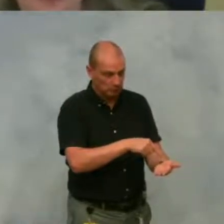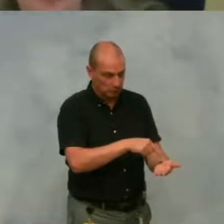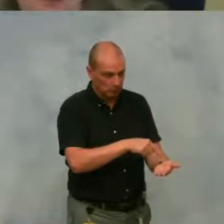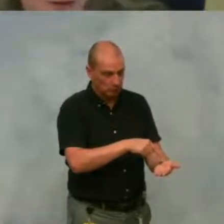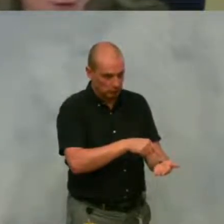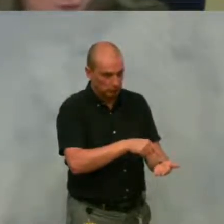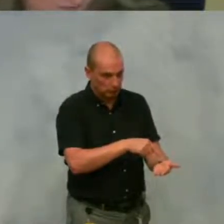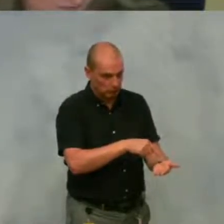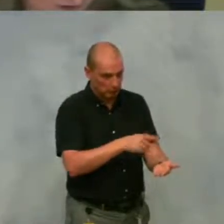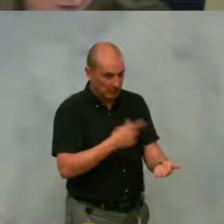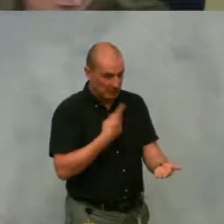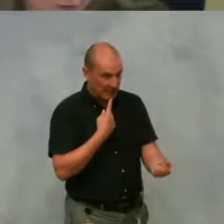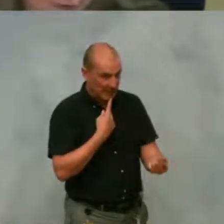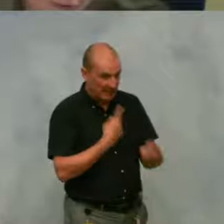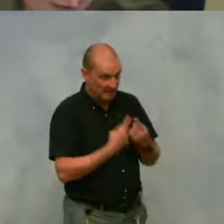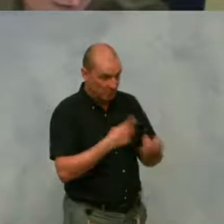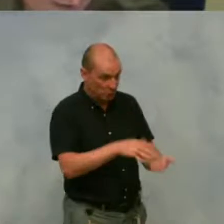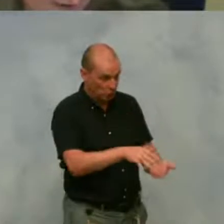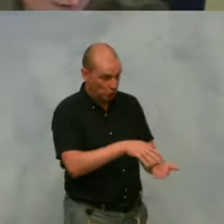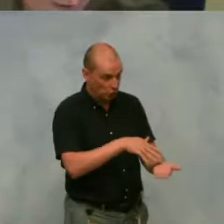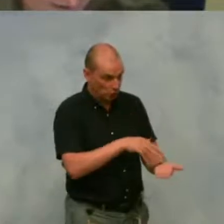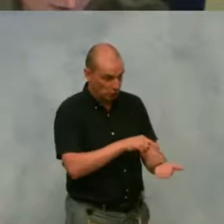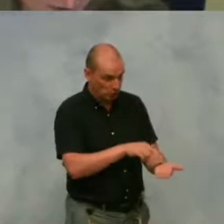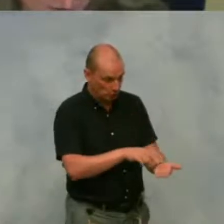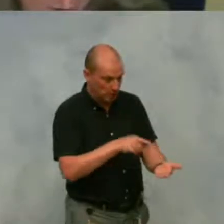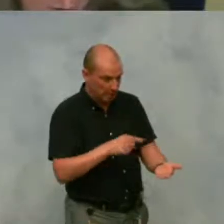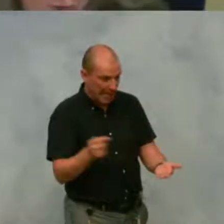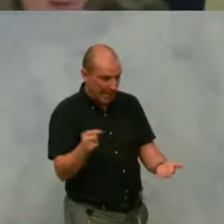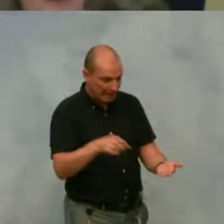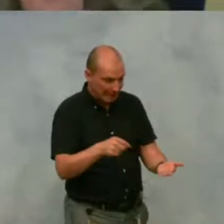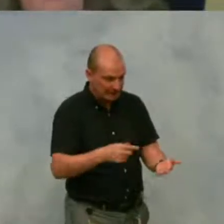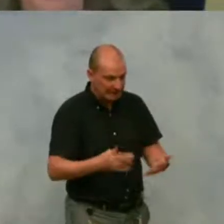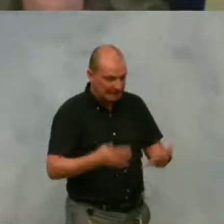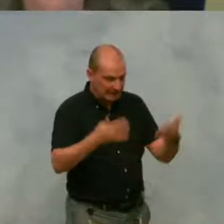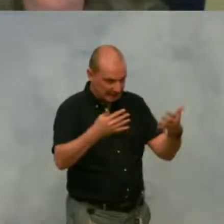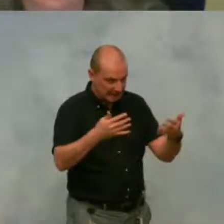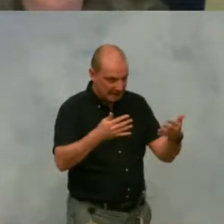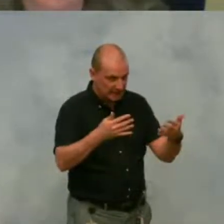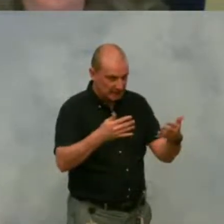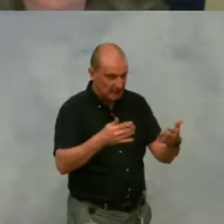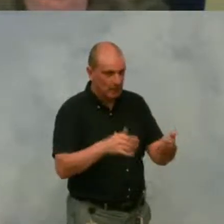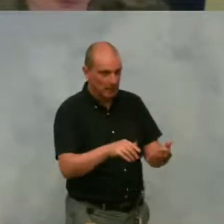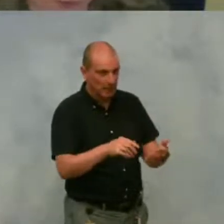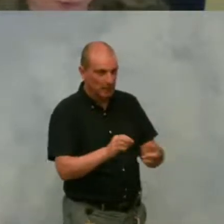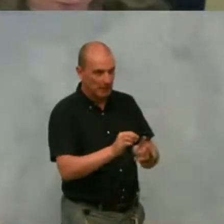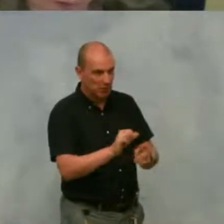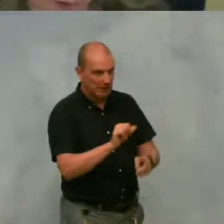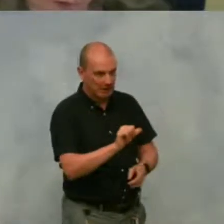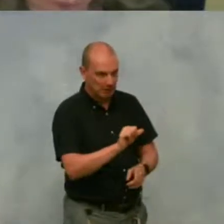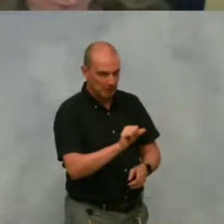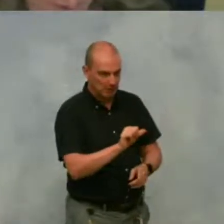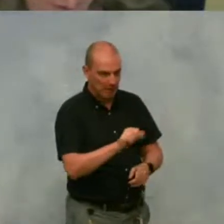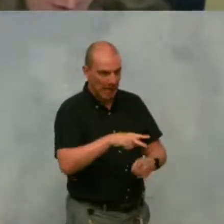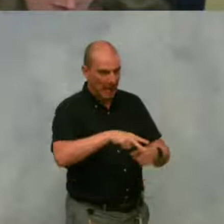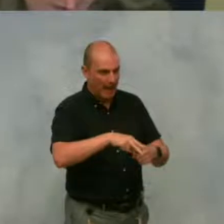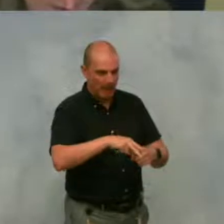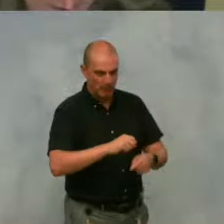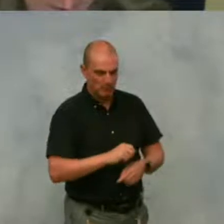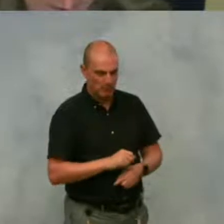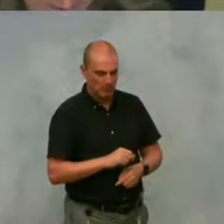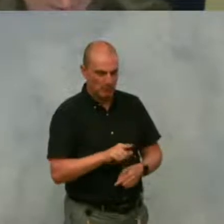the information in the report, in terms of attendance statistics at section 4, you can see the absence figure for the resource is